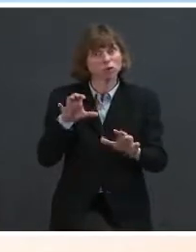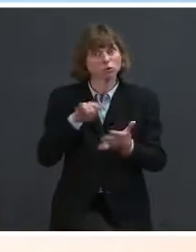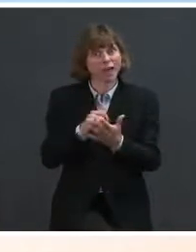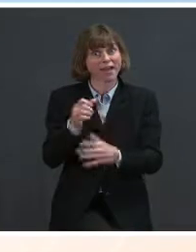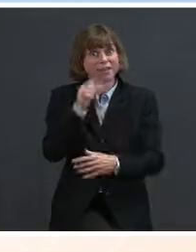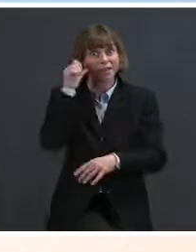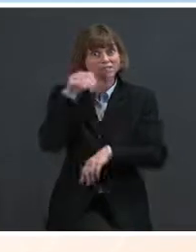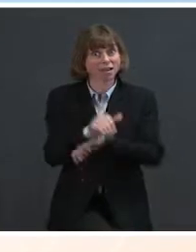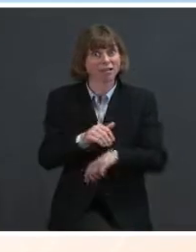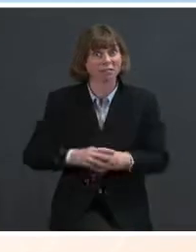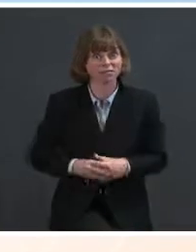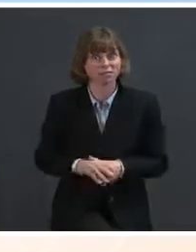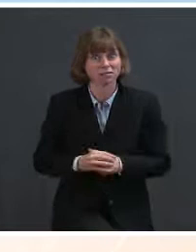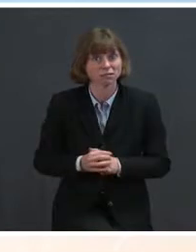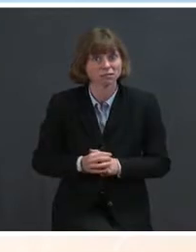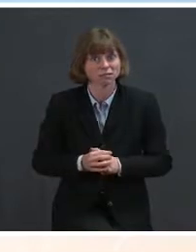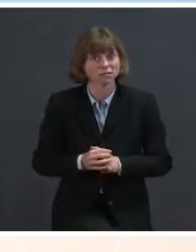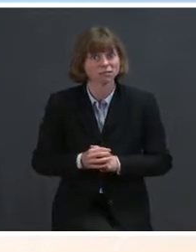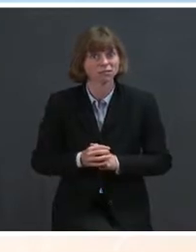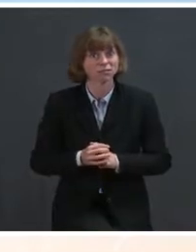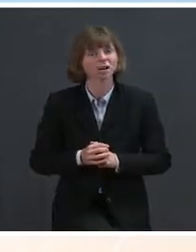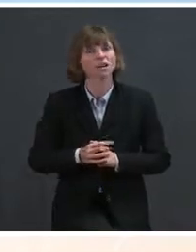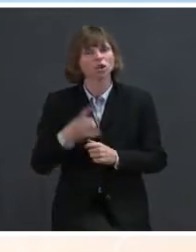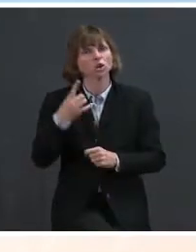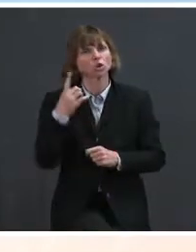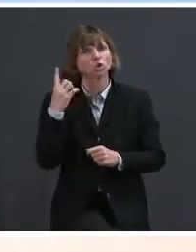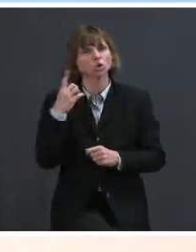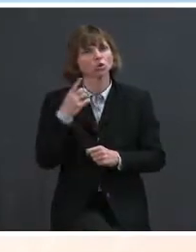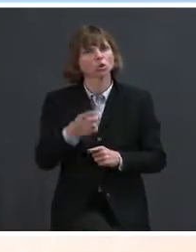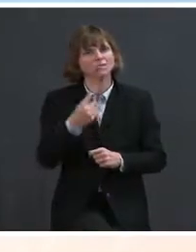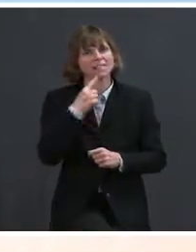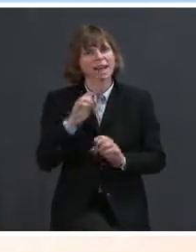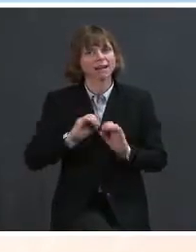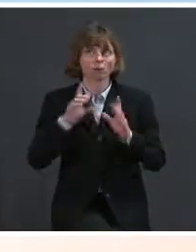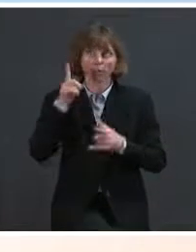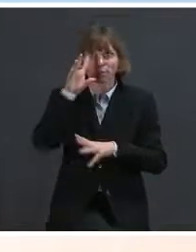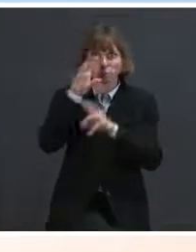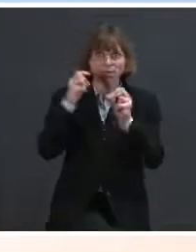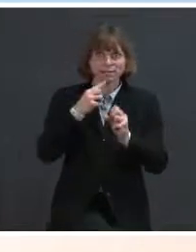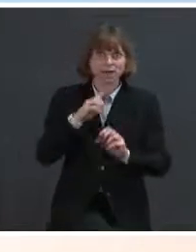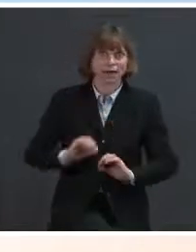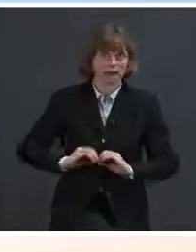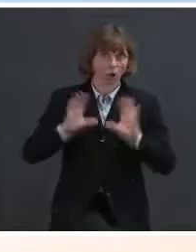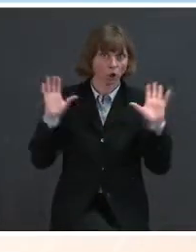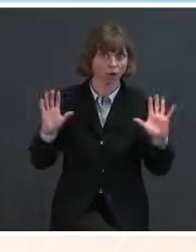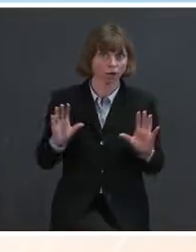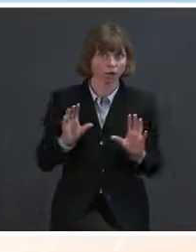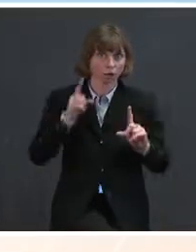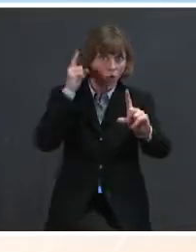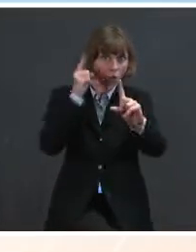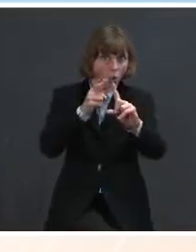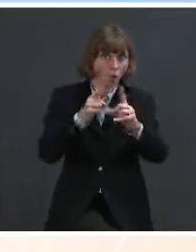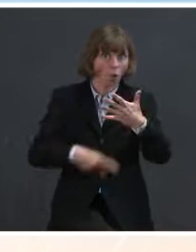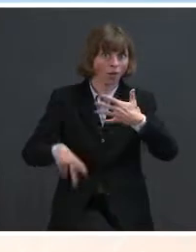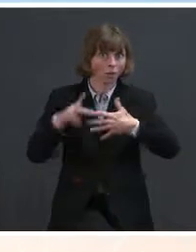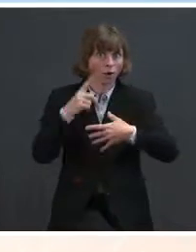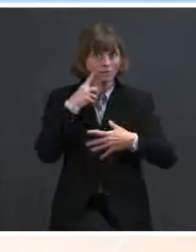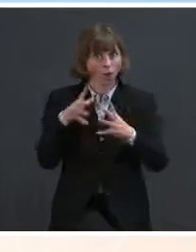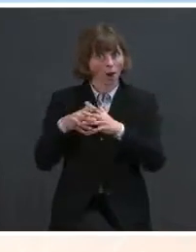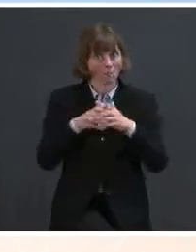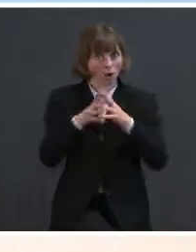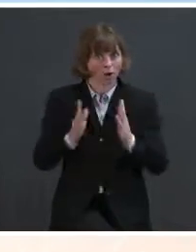on AstraZeneca. You've made very clear, and the president has made very clear that the goal and priority is Americans.